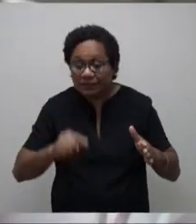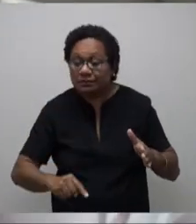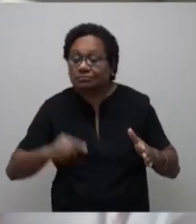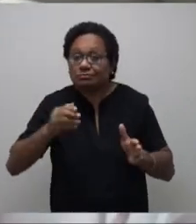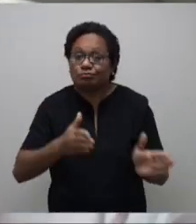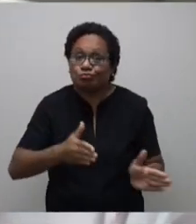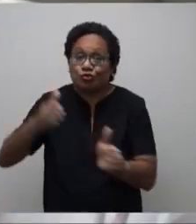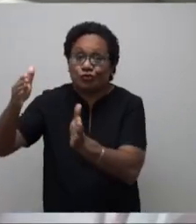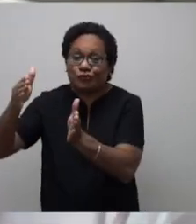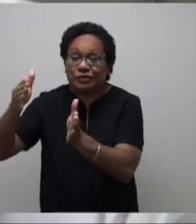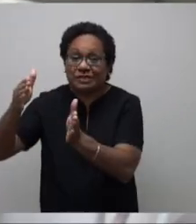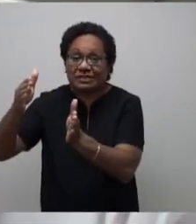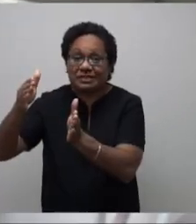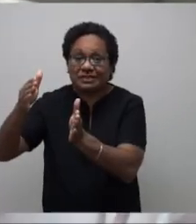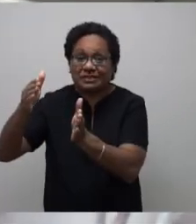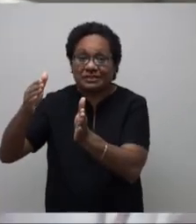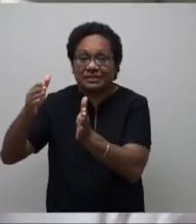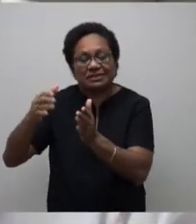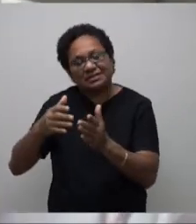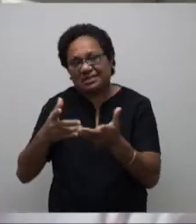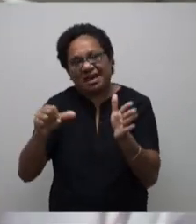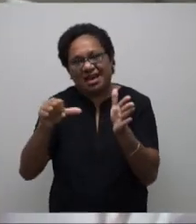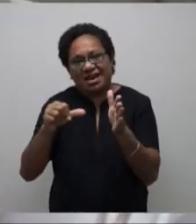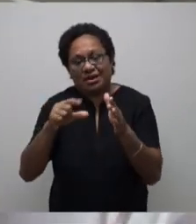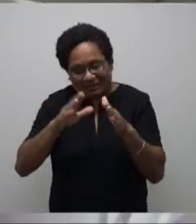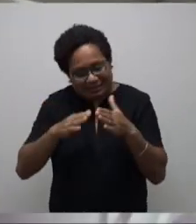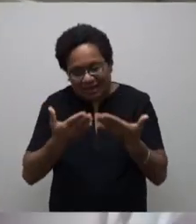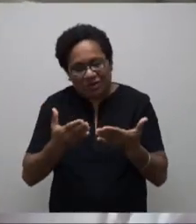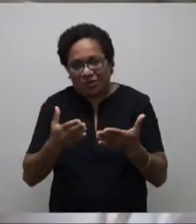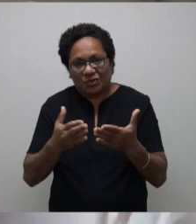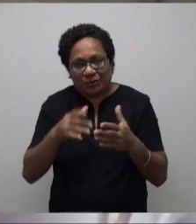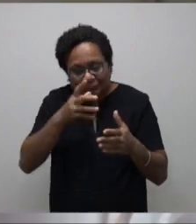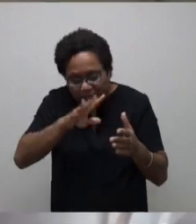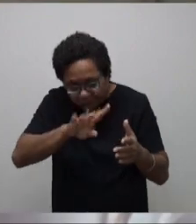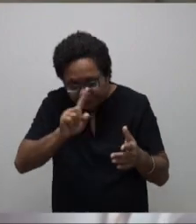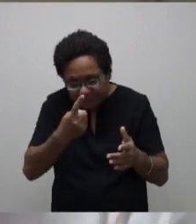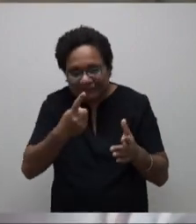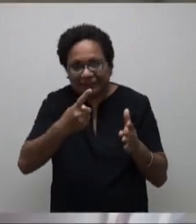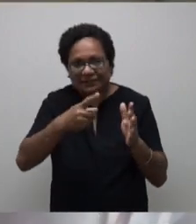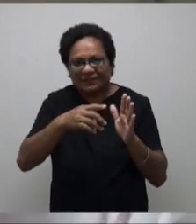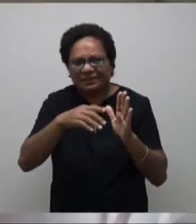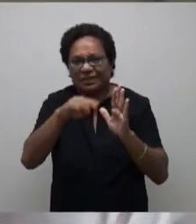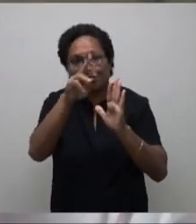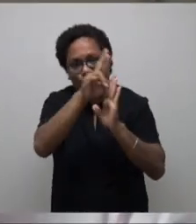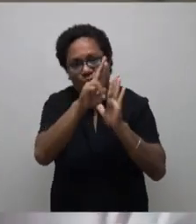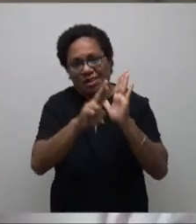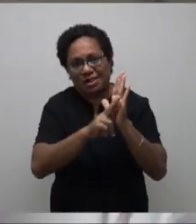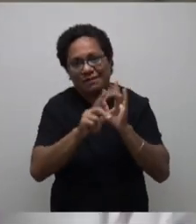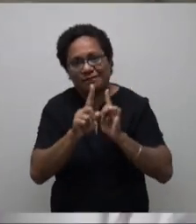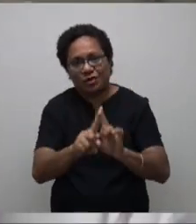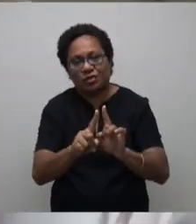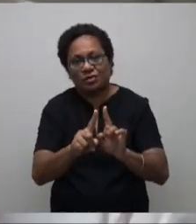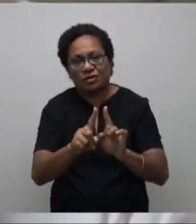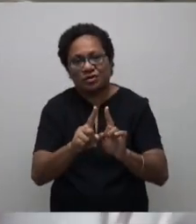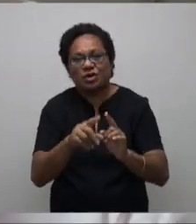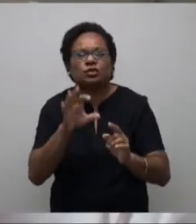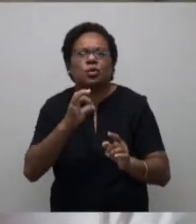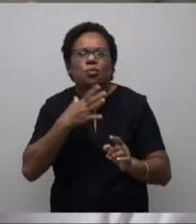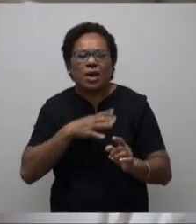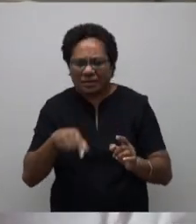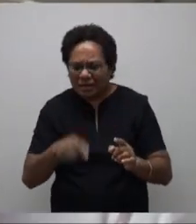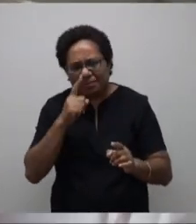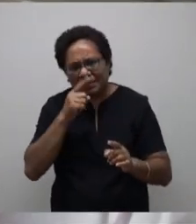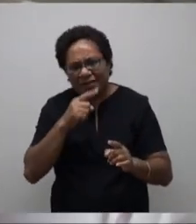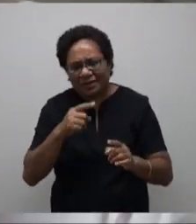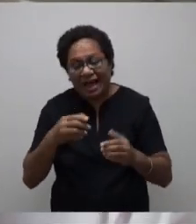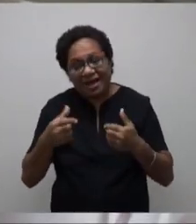We sympathize with your need to relocate, and we are working hard to develop protocols that will allow you to move without risking further transmission